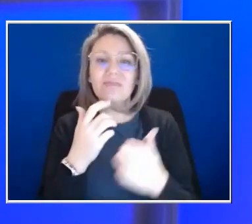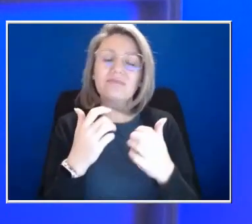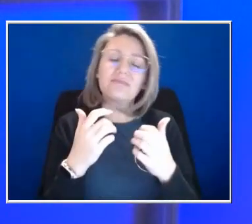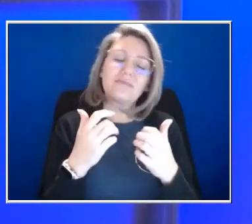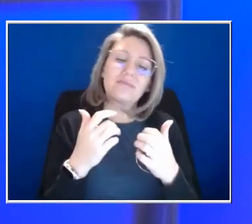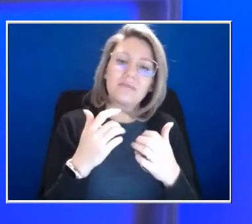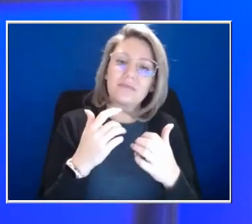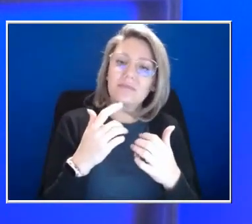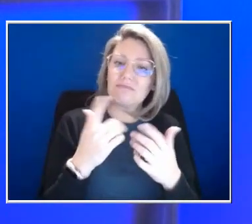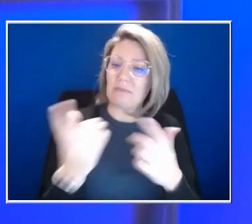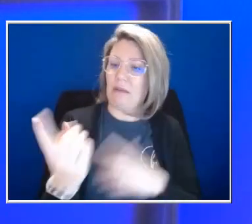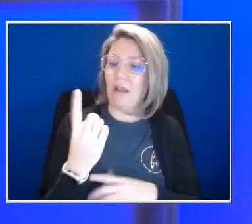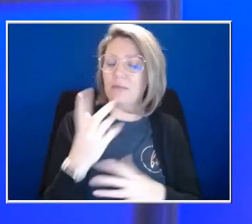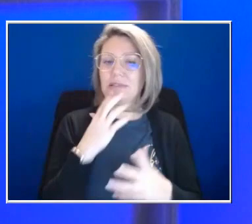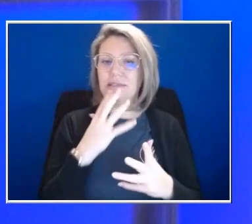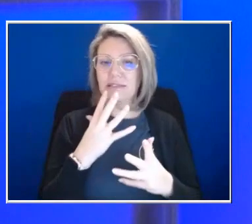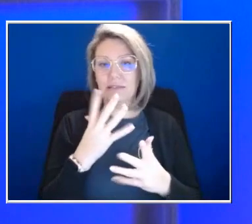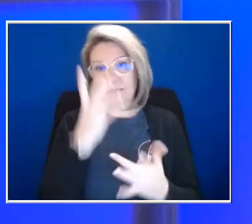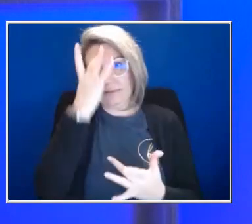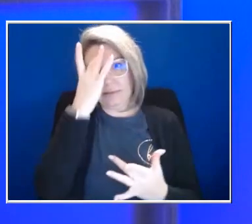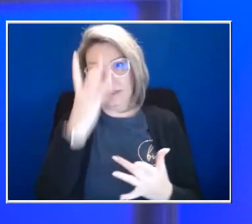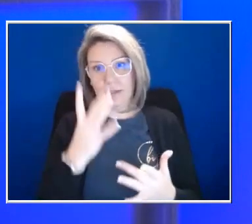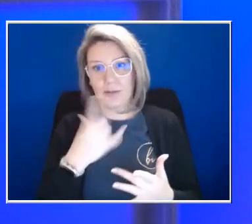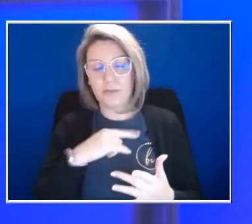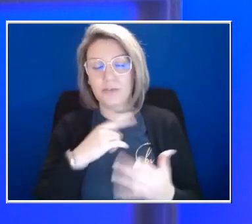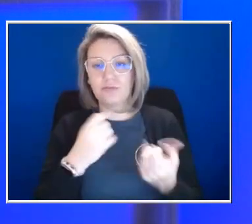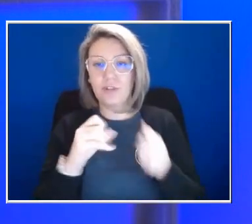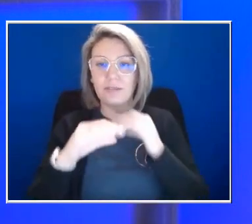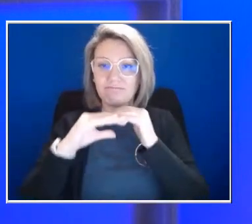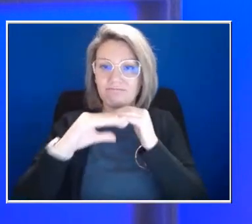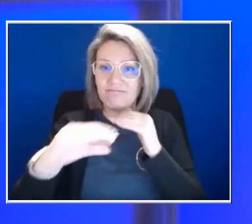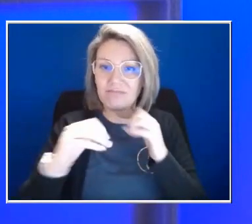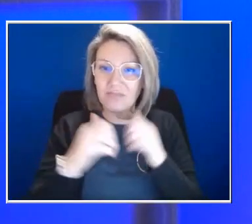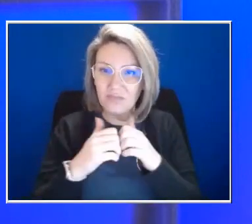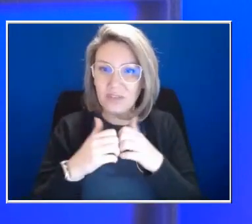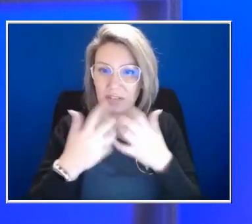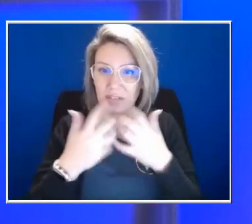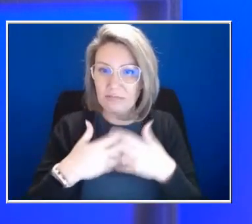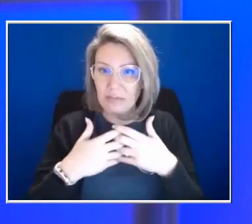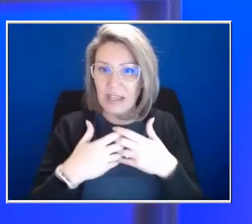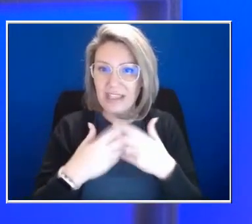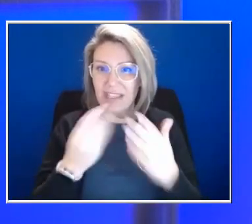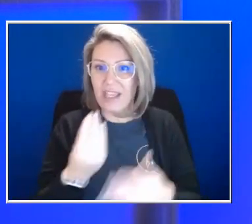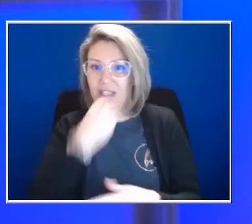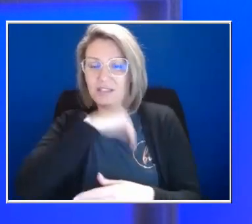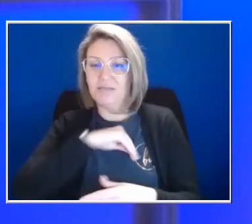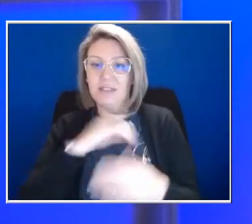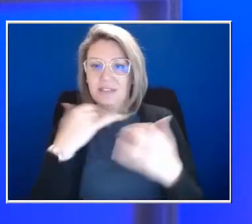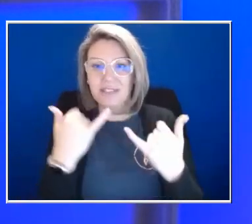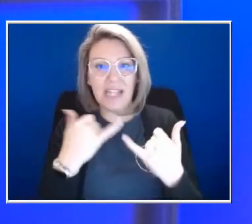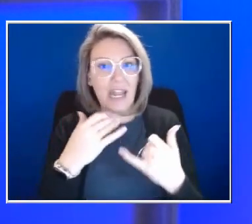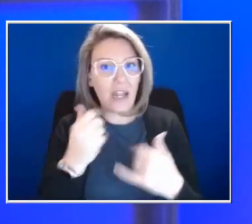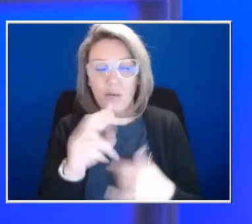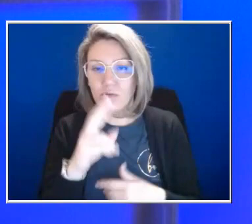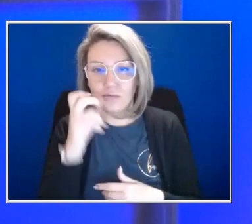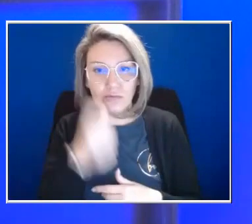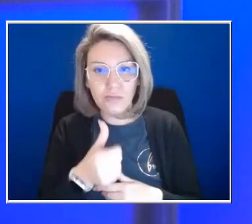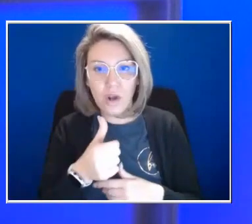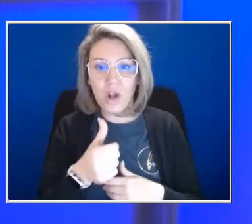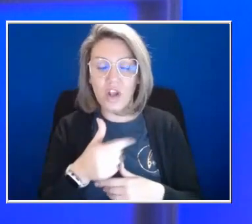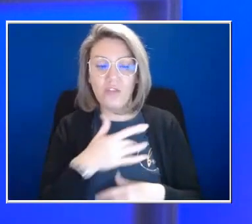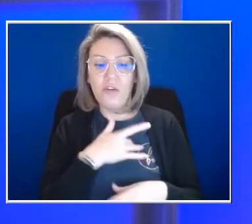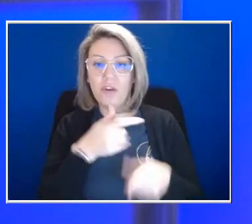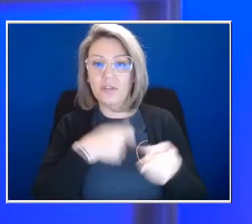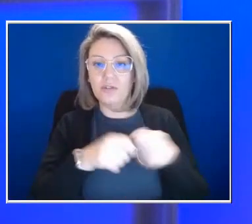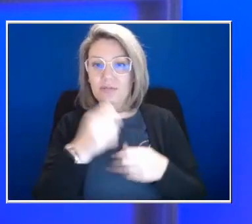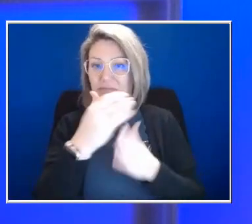comes in very, very sick, we try to stabilize them with a mechanical pump because we can implant that, today or tomorrow. The heart transplant list is, a